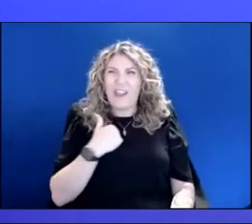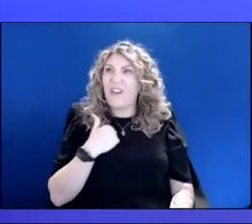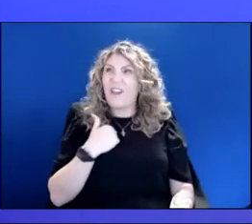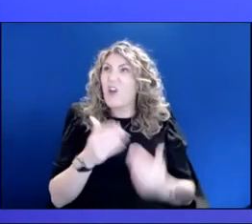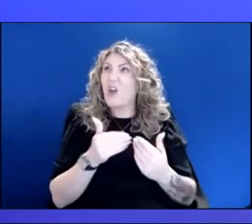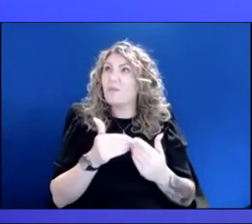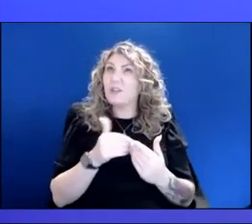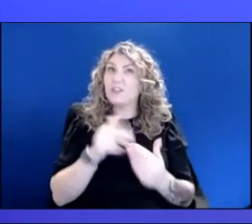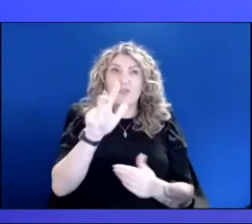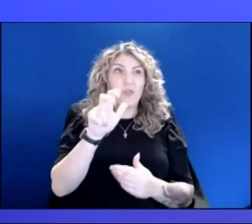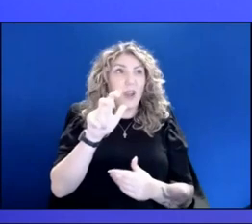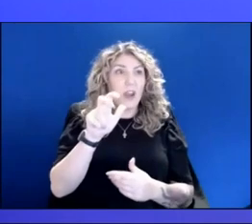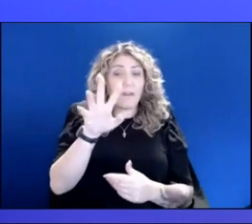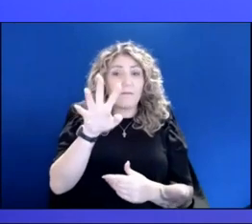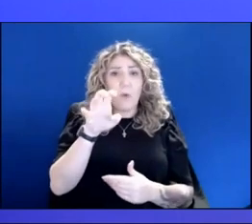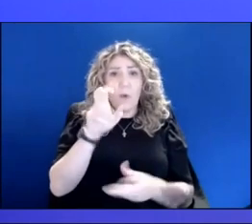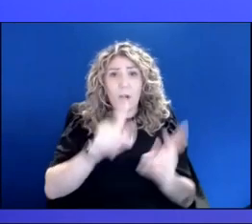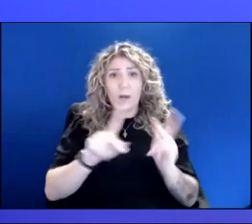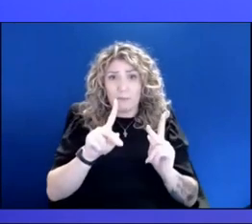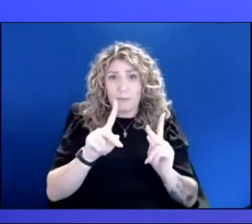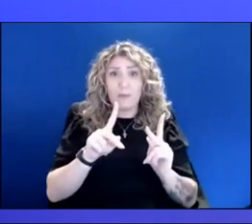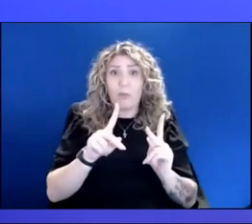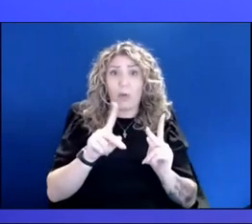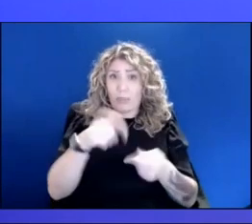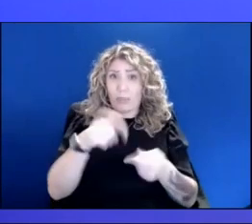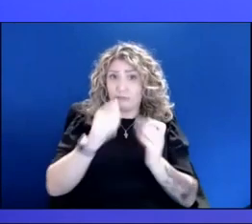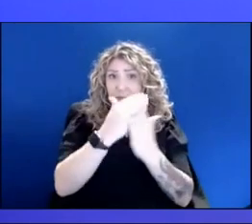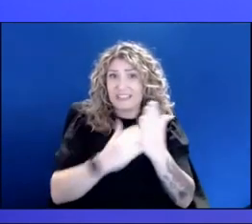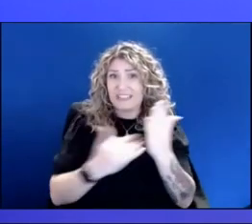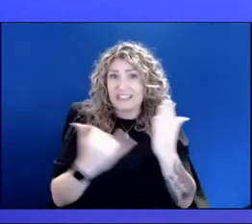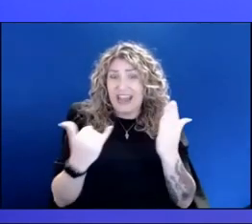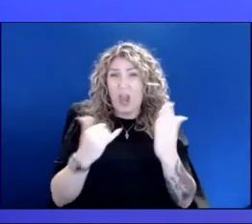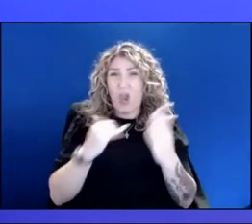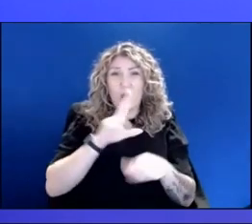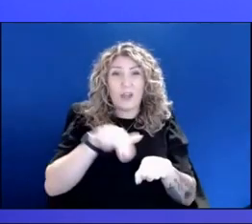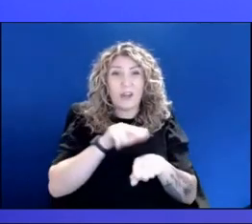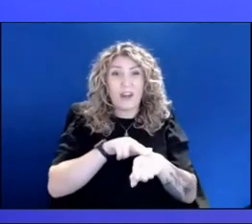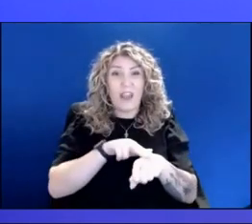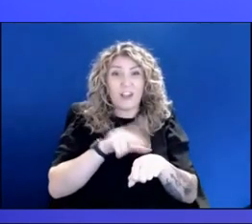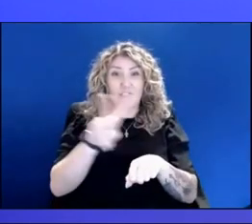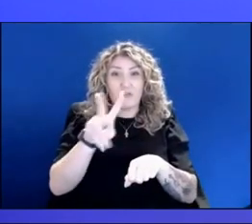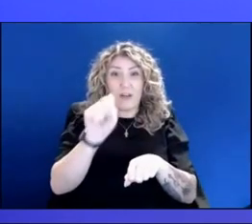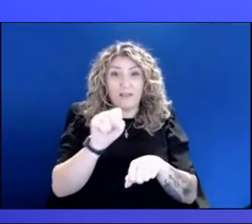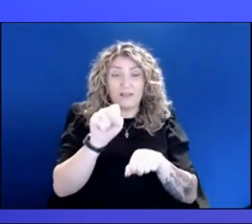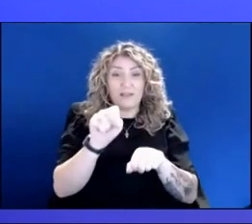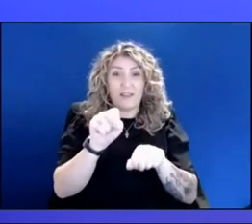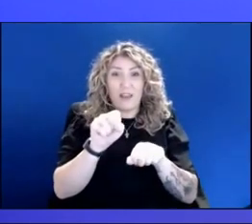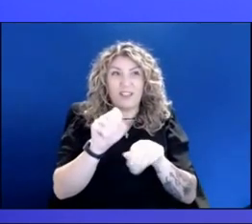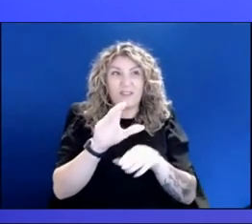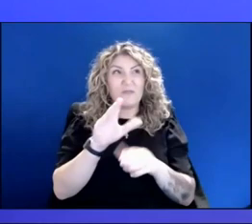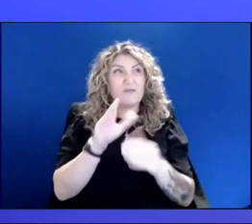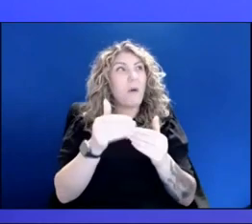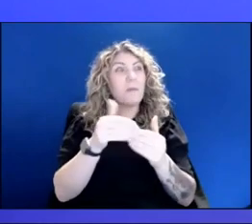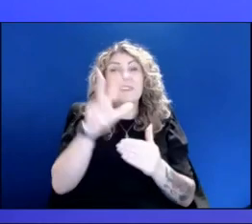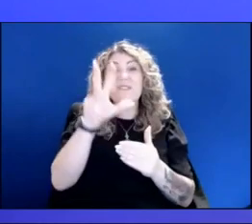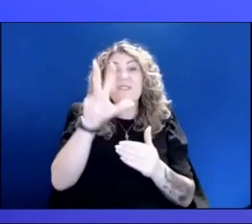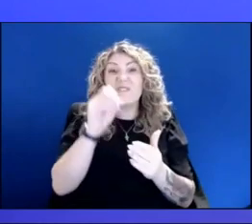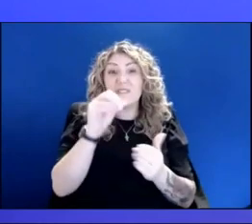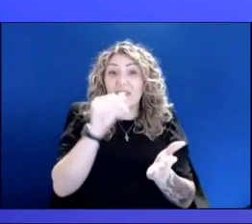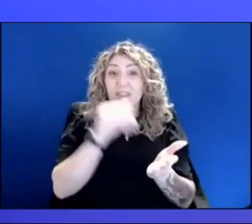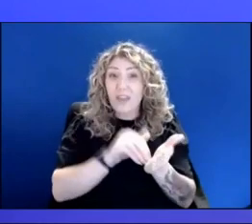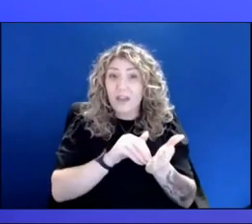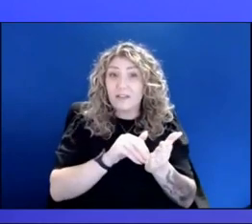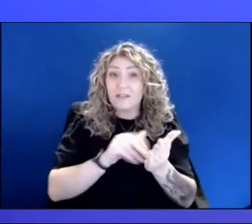kidney transplant list right now. And nationwide, I believe there's almost 50,000 people on a kidney list. And not everybody has a